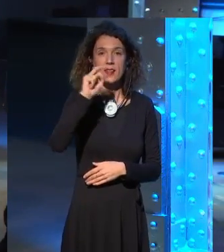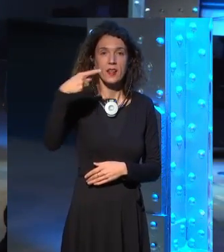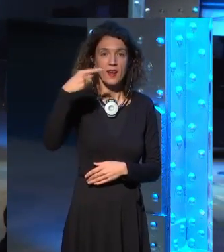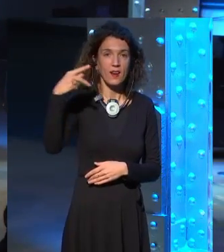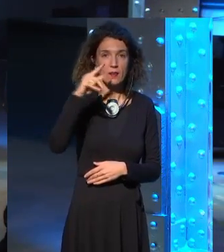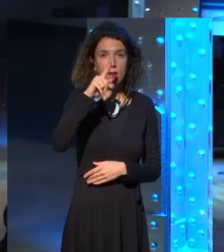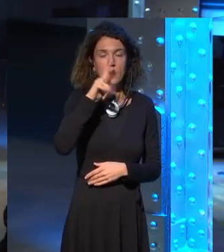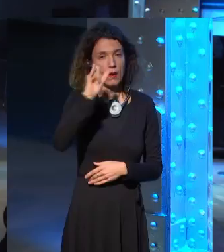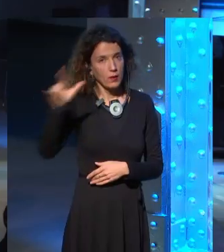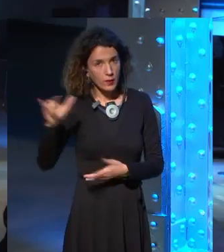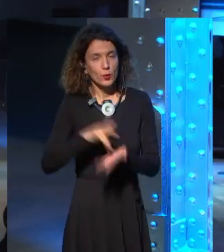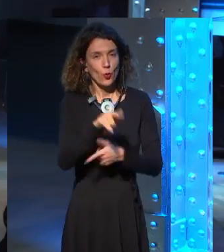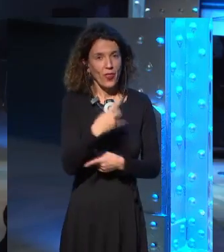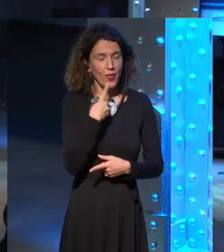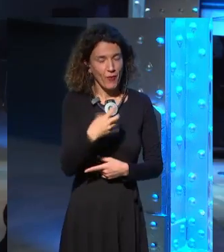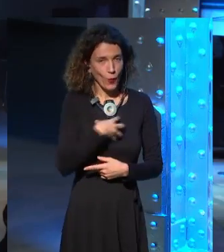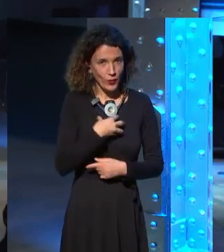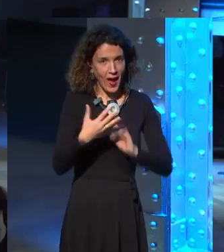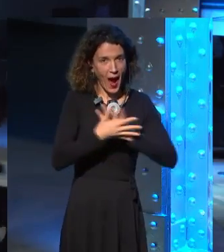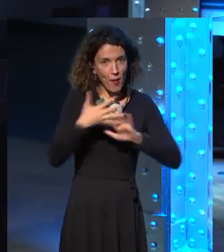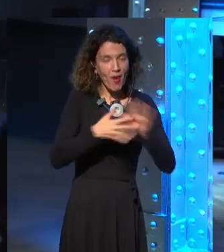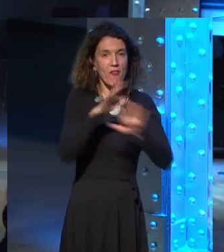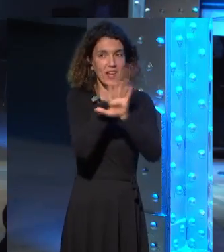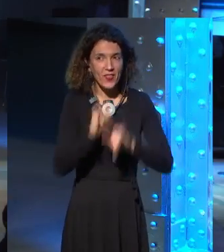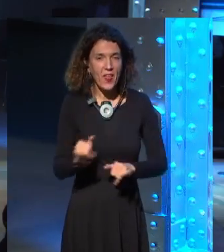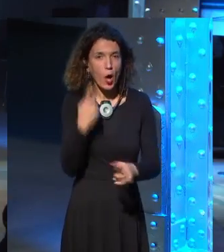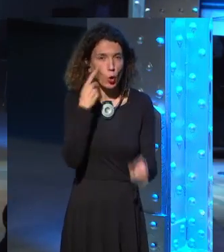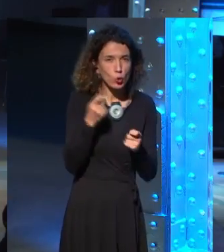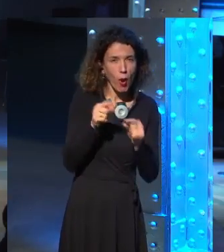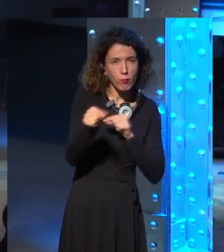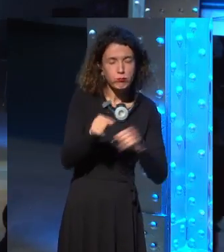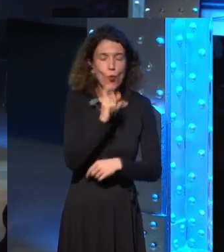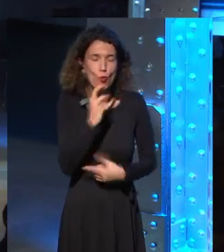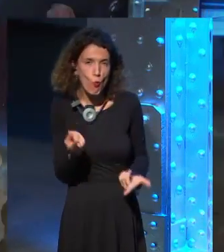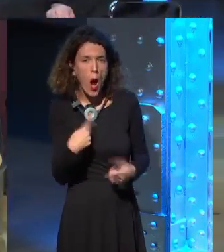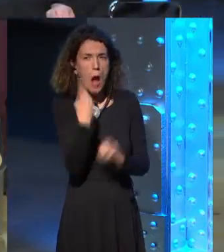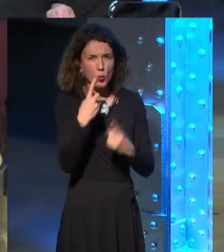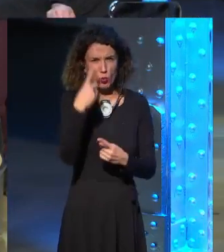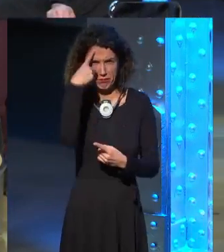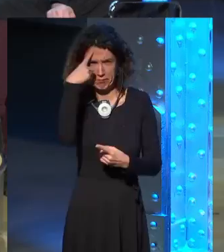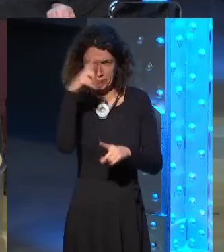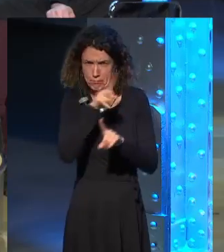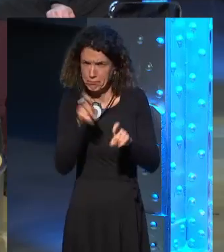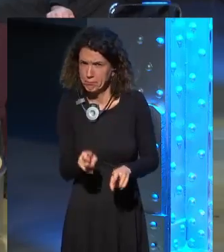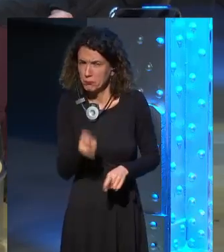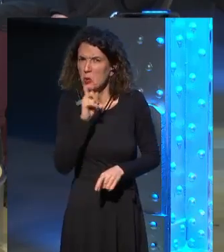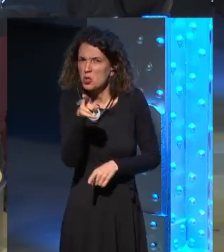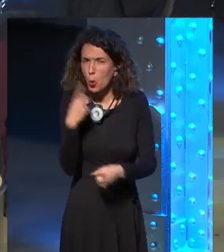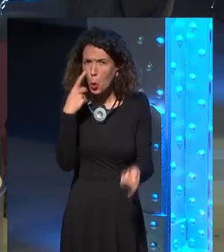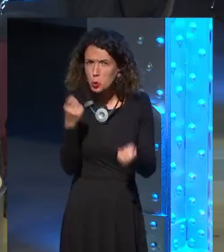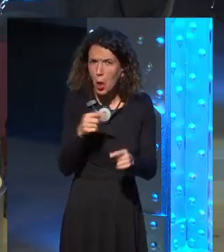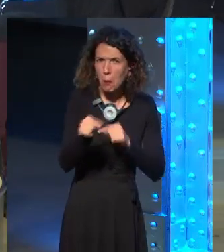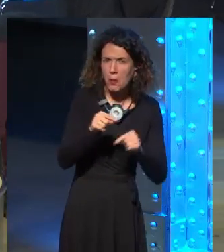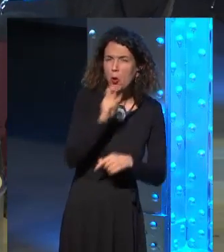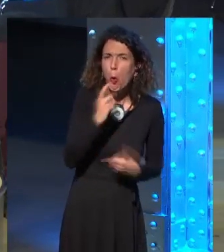I would like to ask Meik and Ragnhild about the difficulty of measuring happiness. Some skeptical people